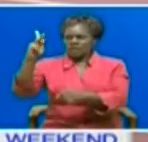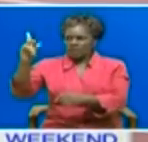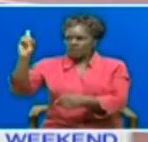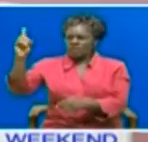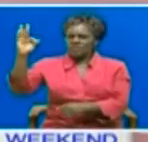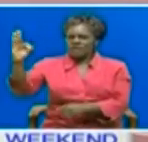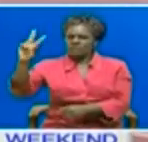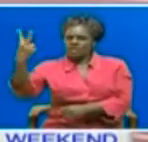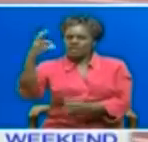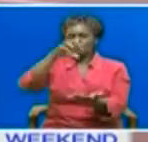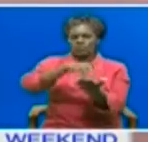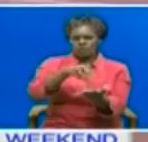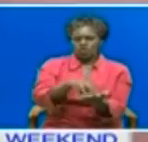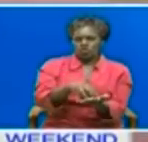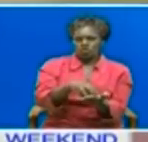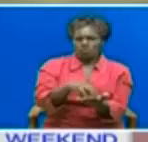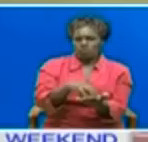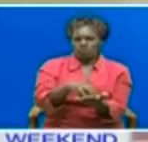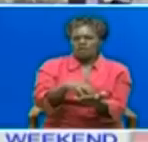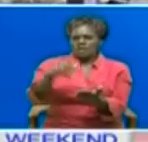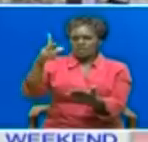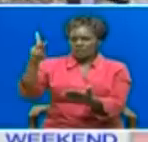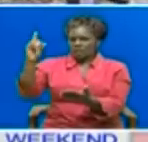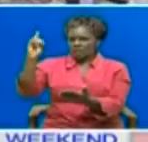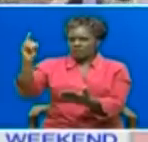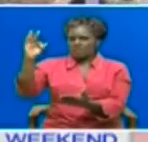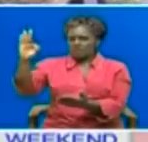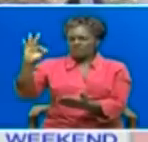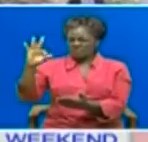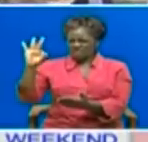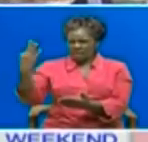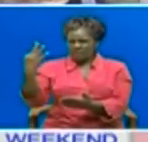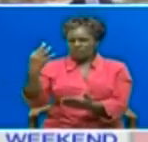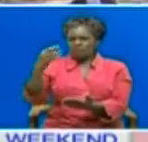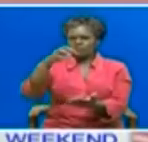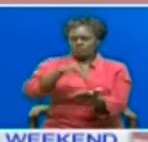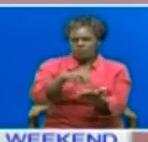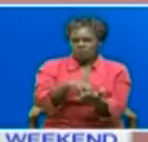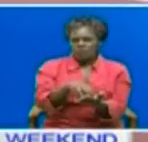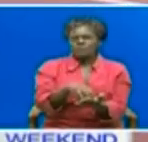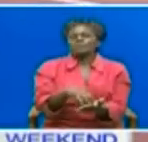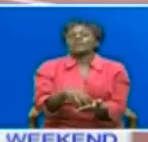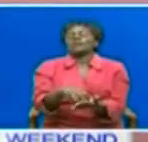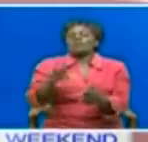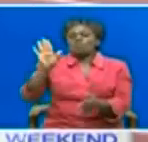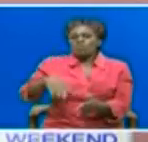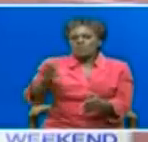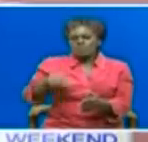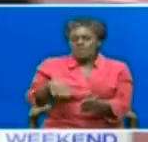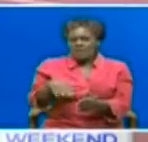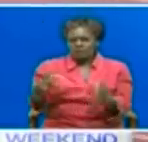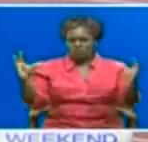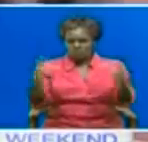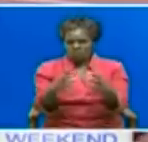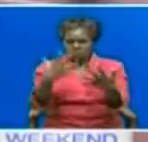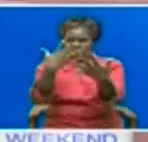in 41.6 seconds, while KDF finished in third place, beg your pardon. In the women's category, the ladies